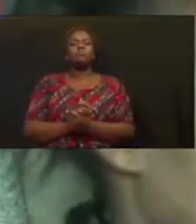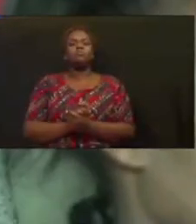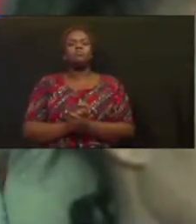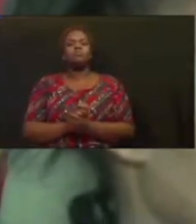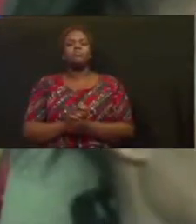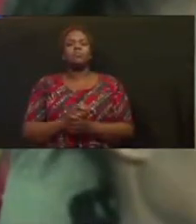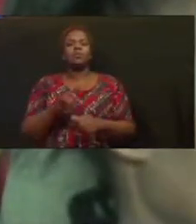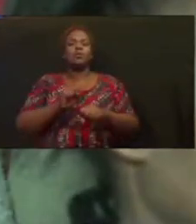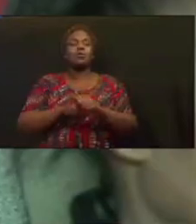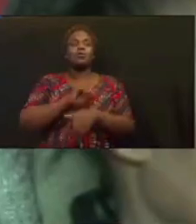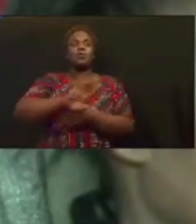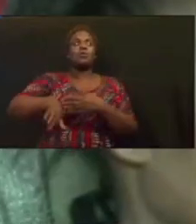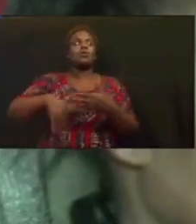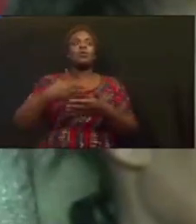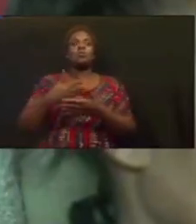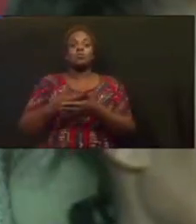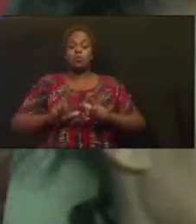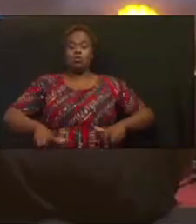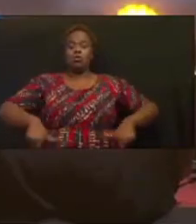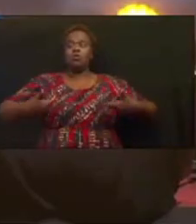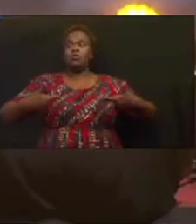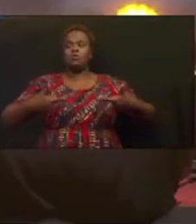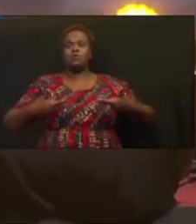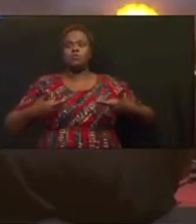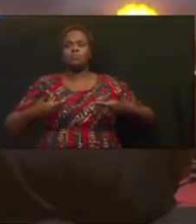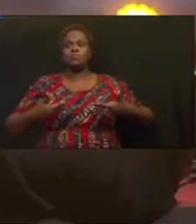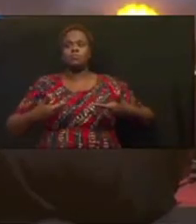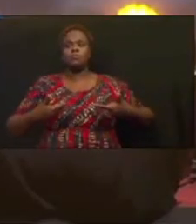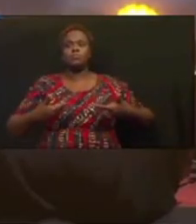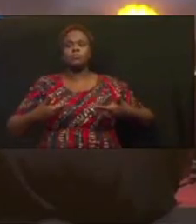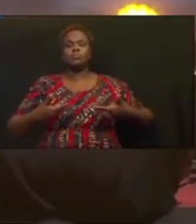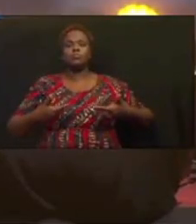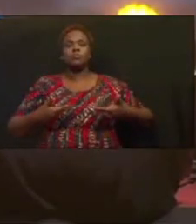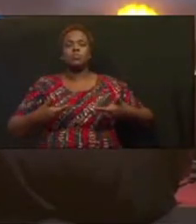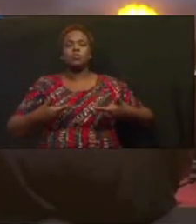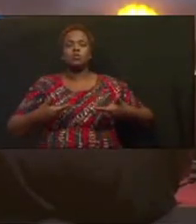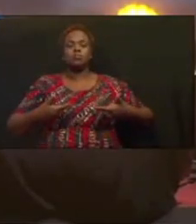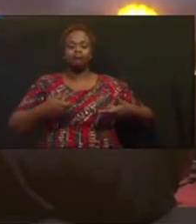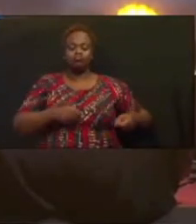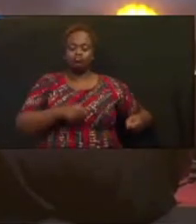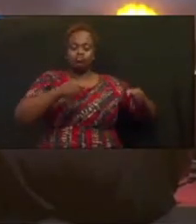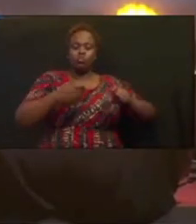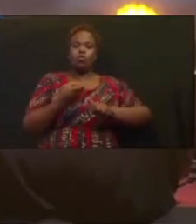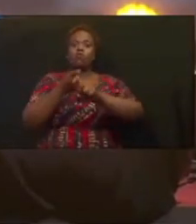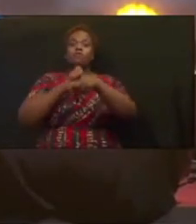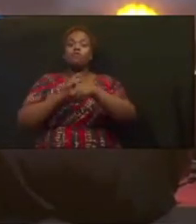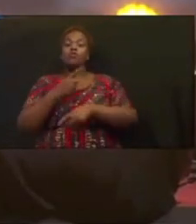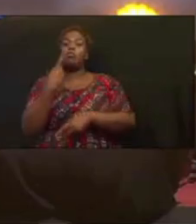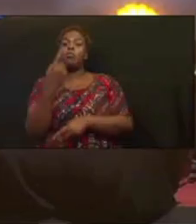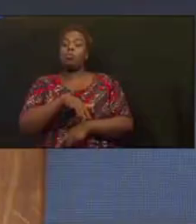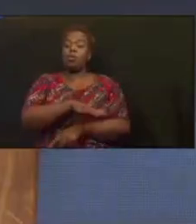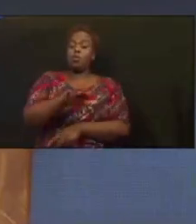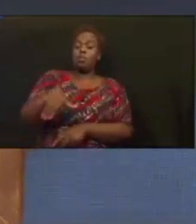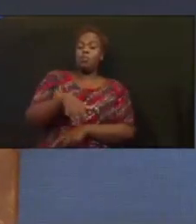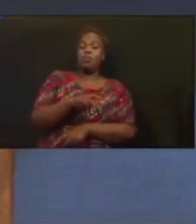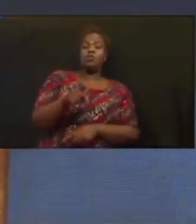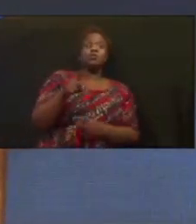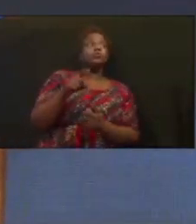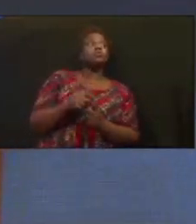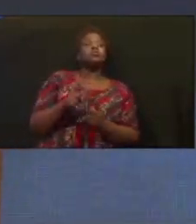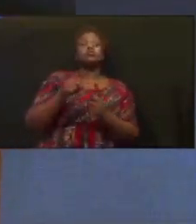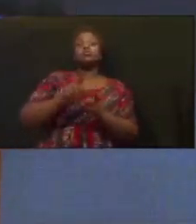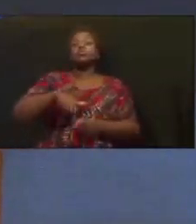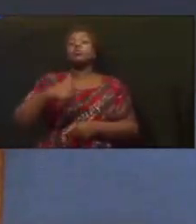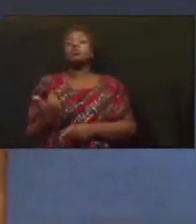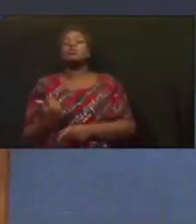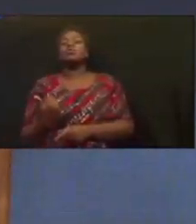Every time a life wants to be transported from one dimension to find material expression,